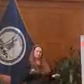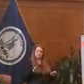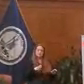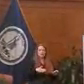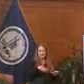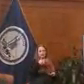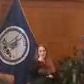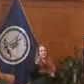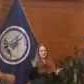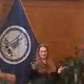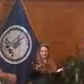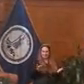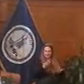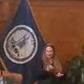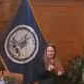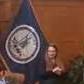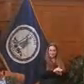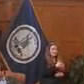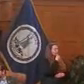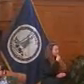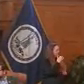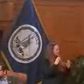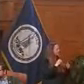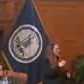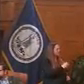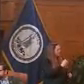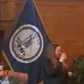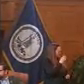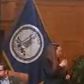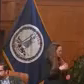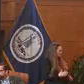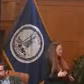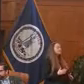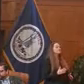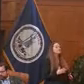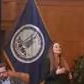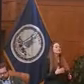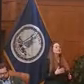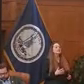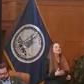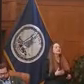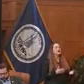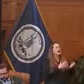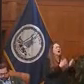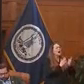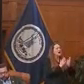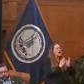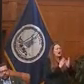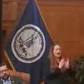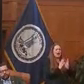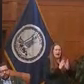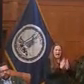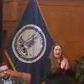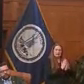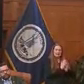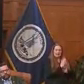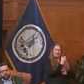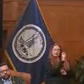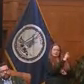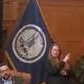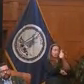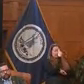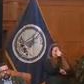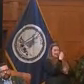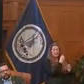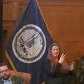Congressman. So I'm going to exercise my moderator's prerogative here and start off with a question that I think is on a lot of people's minds.